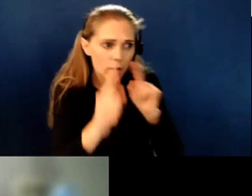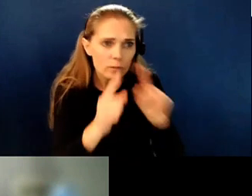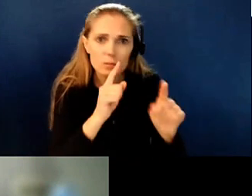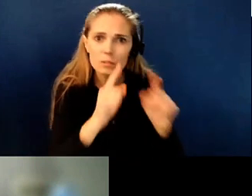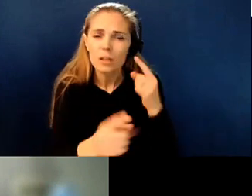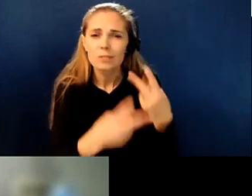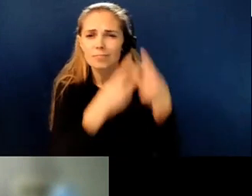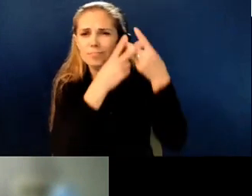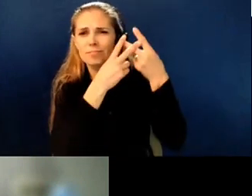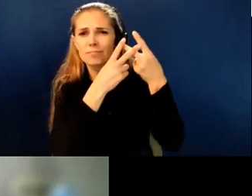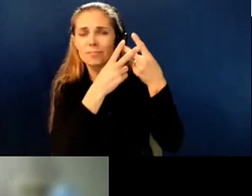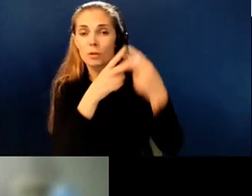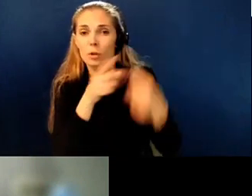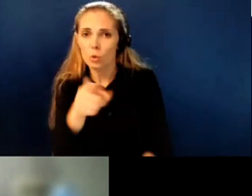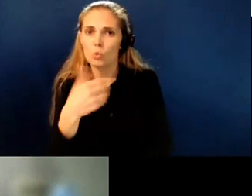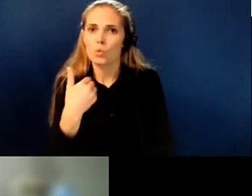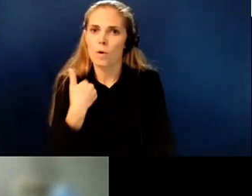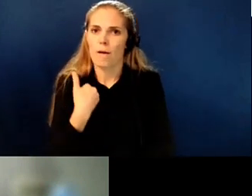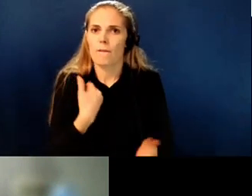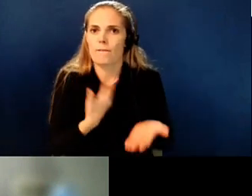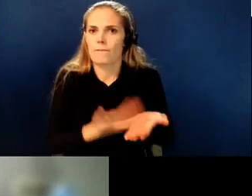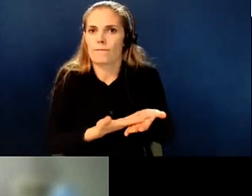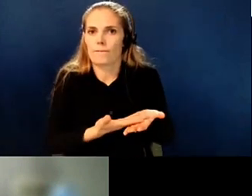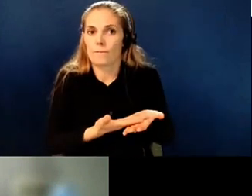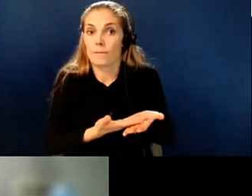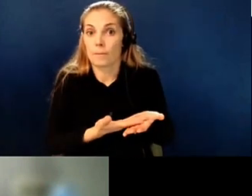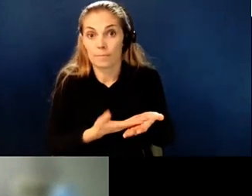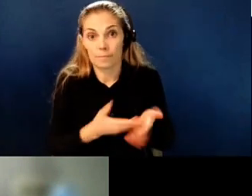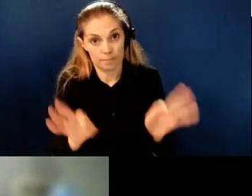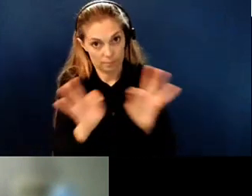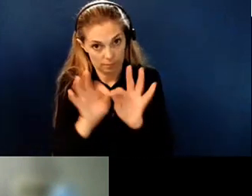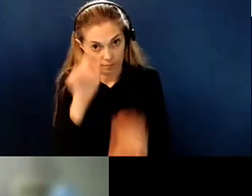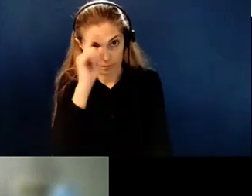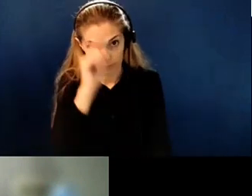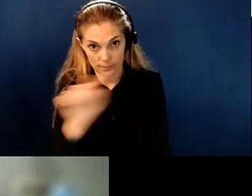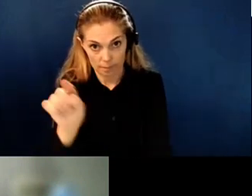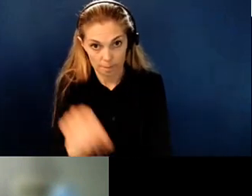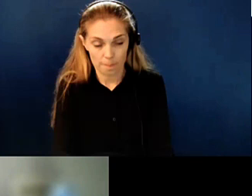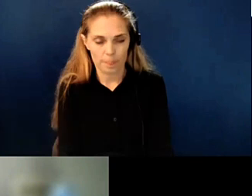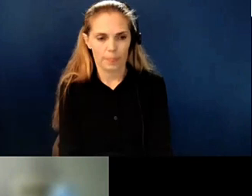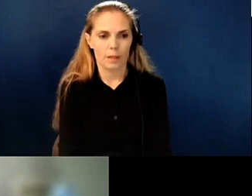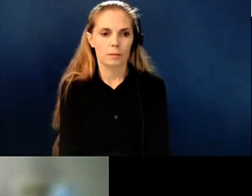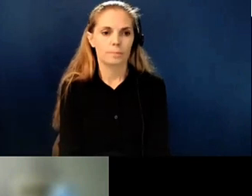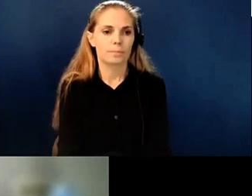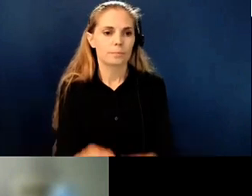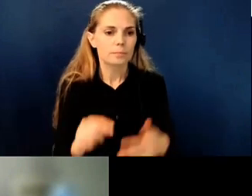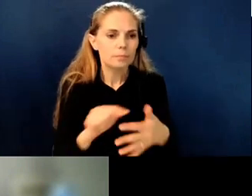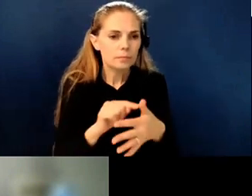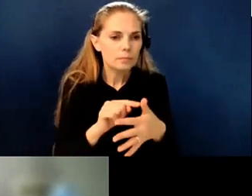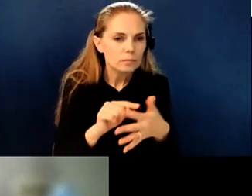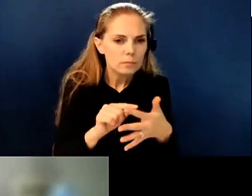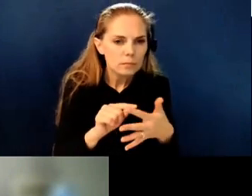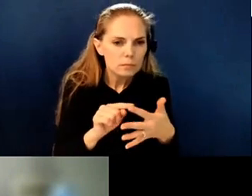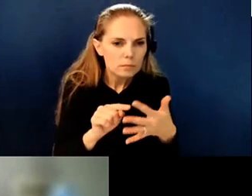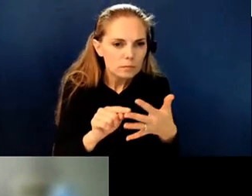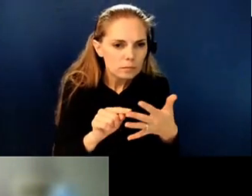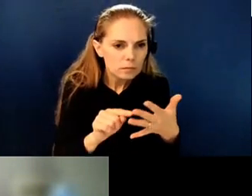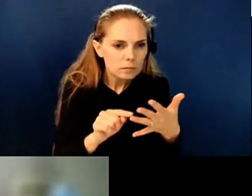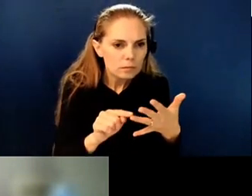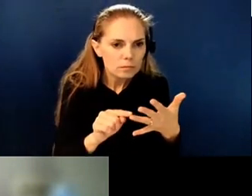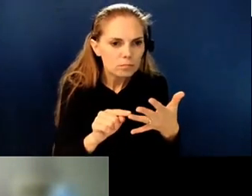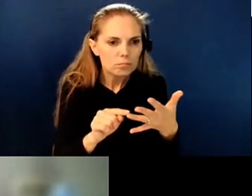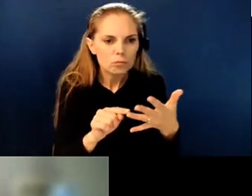important for you, obviously. It's also designed to allow the software administrators to easily have